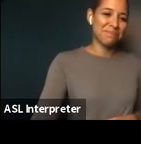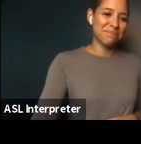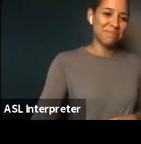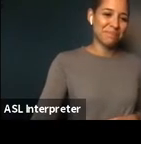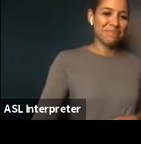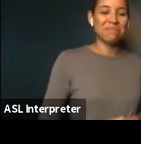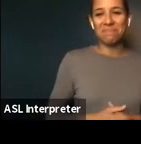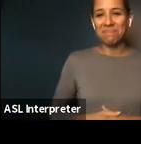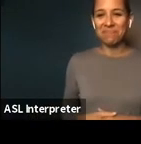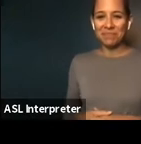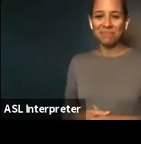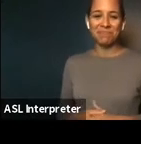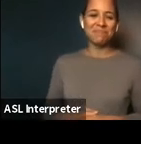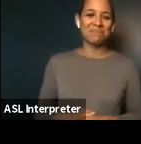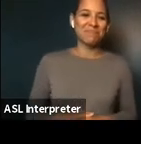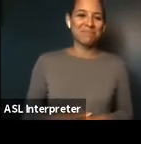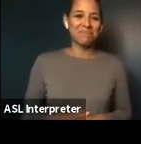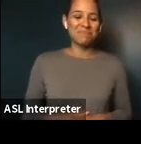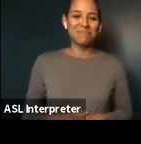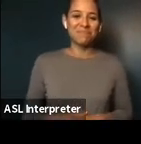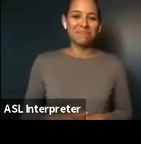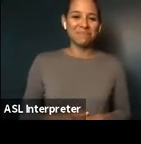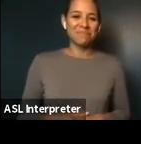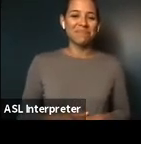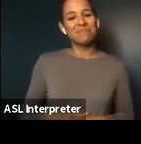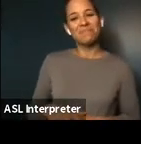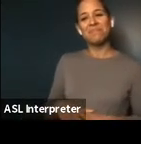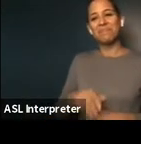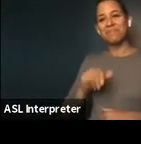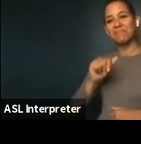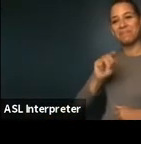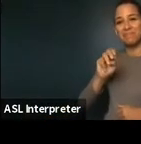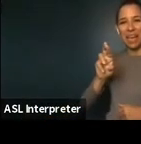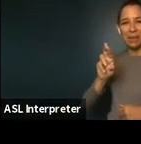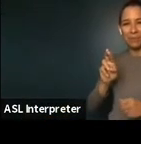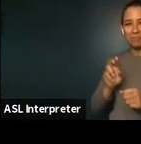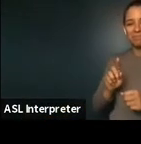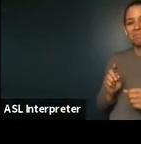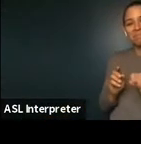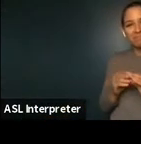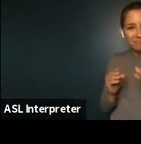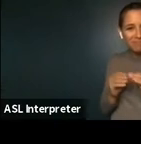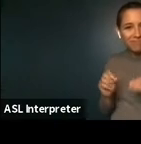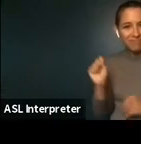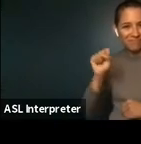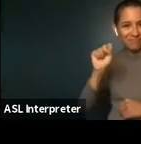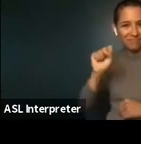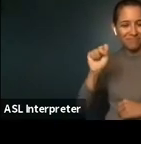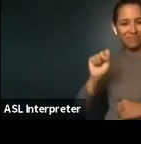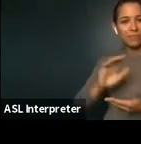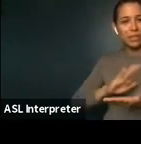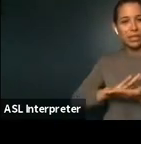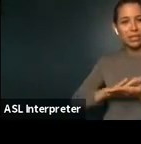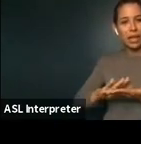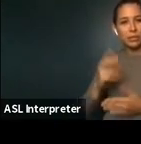Yeah. I mean, it is great to see sort of like the consistencies and differences